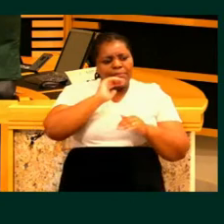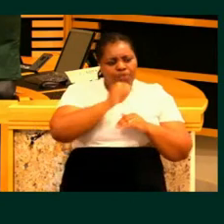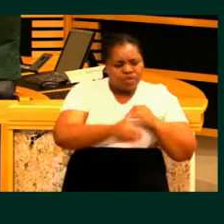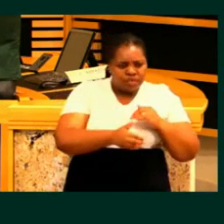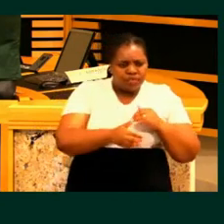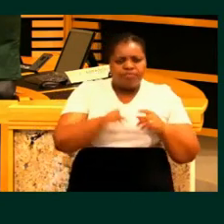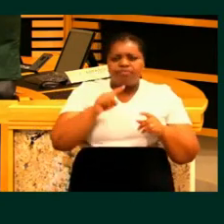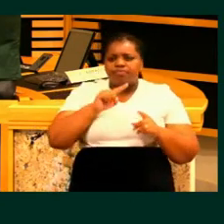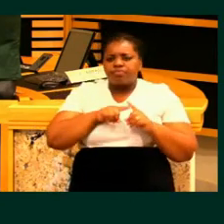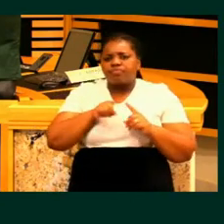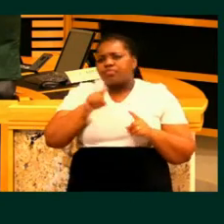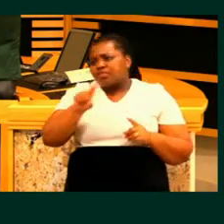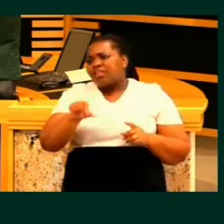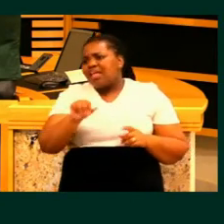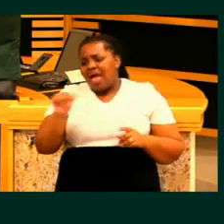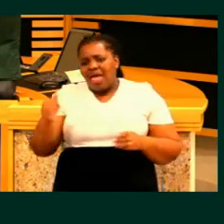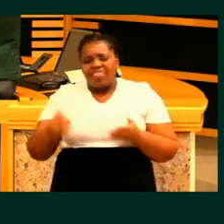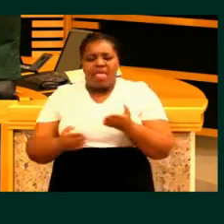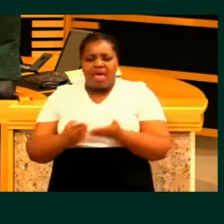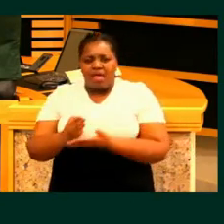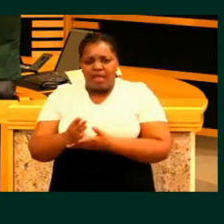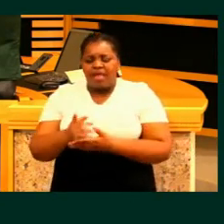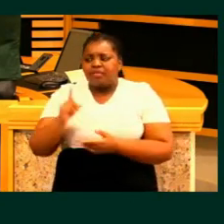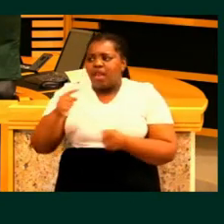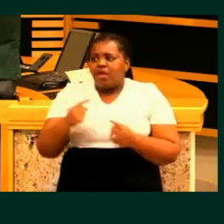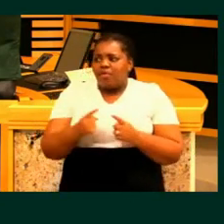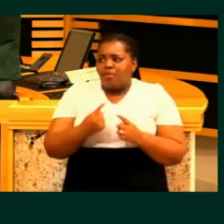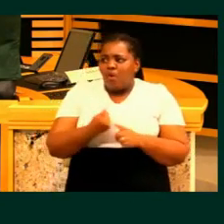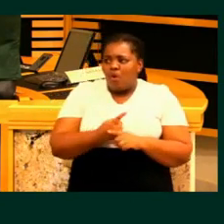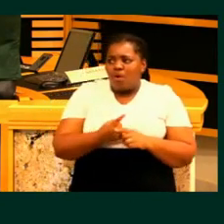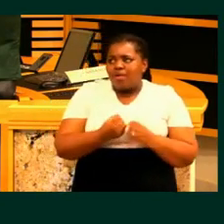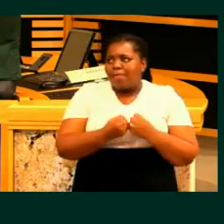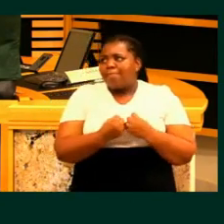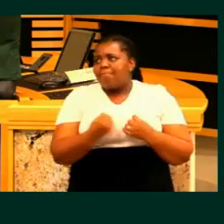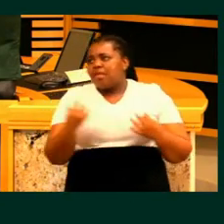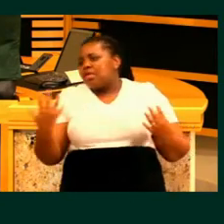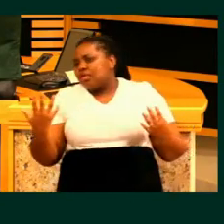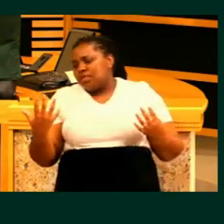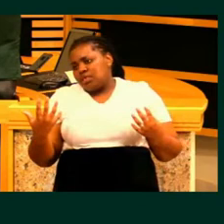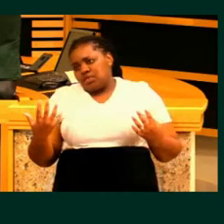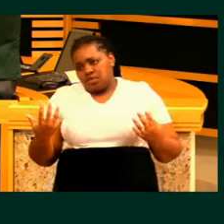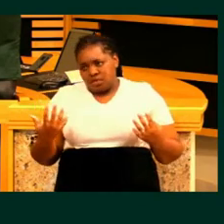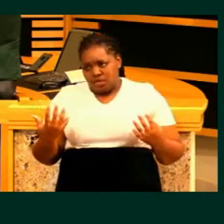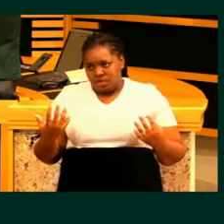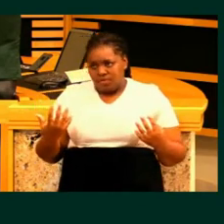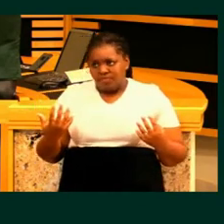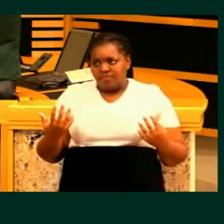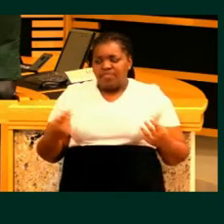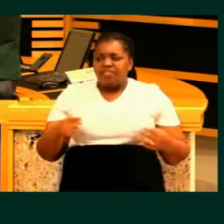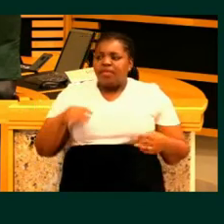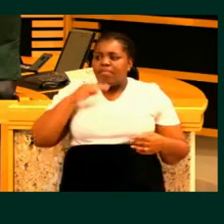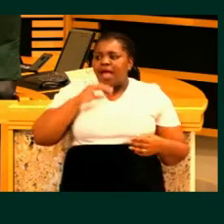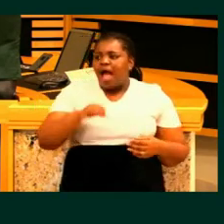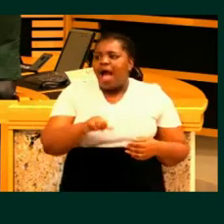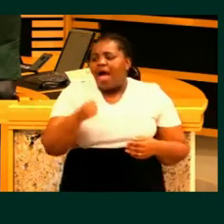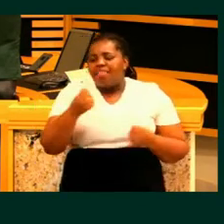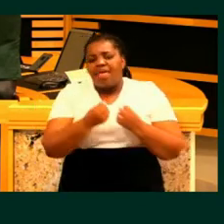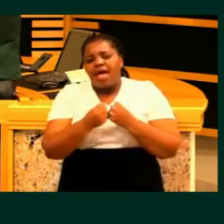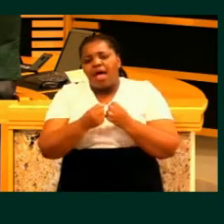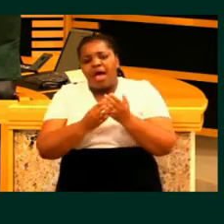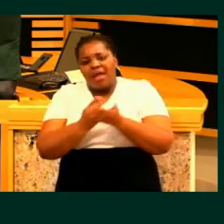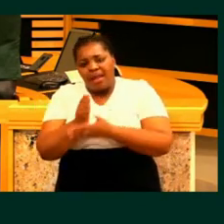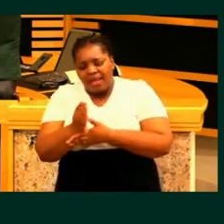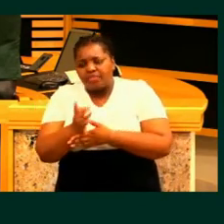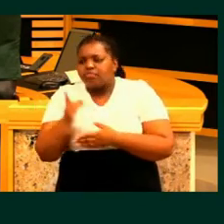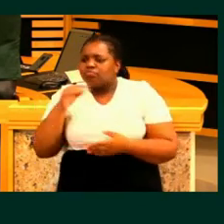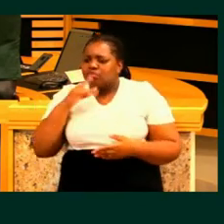is another human fundamental right that underlines many if not other rights the exercising of other rights comprises various